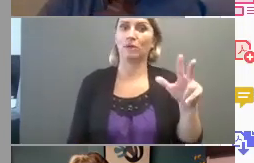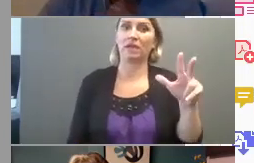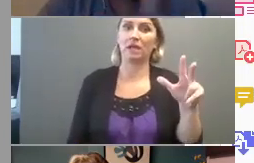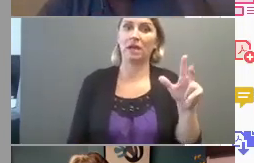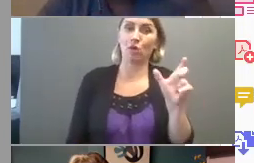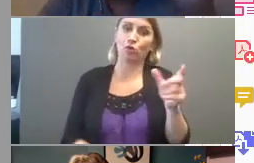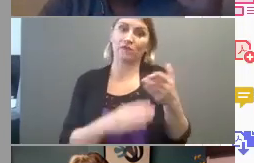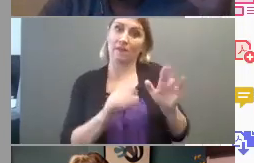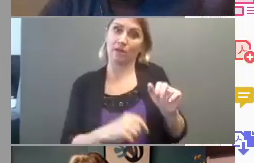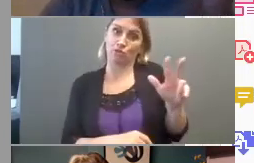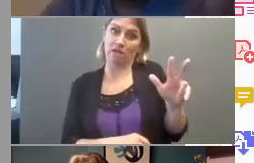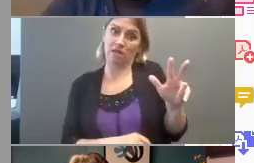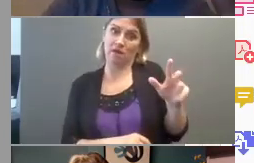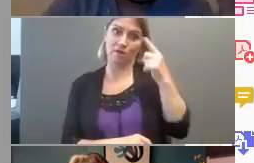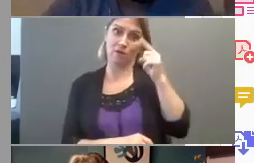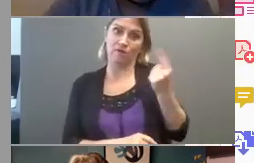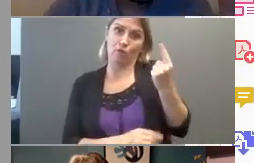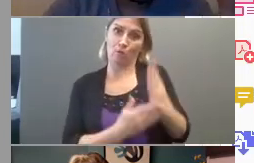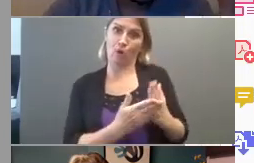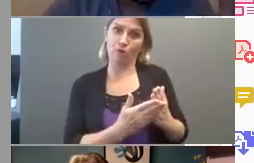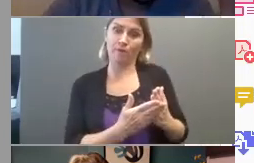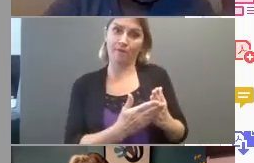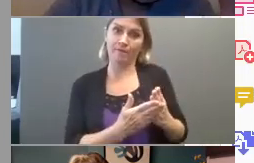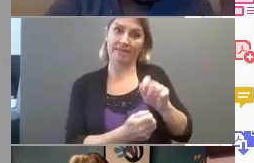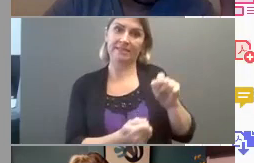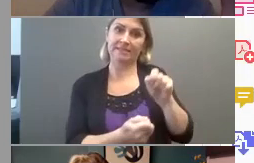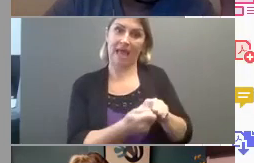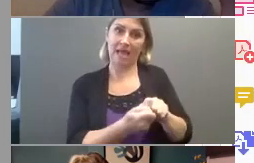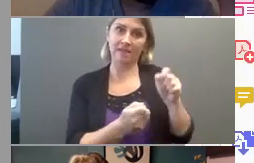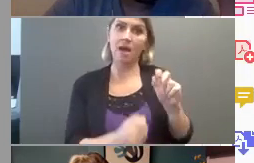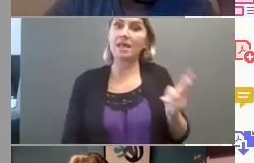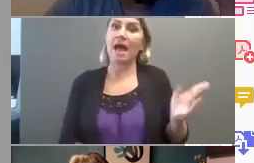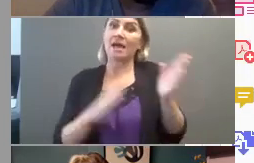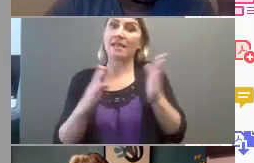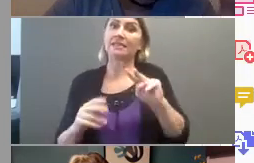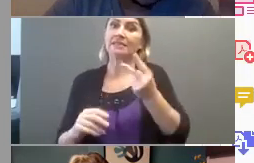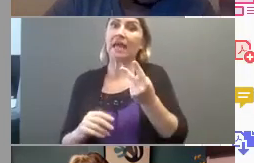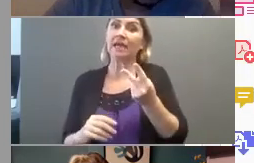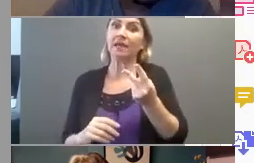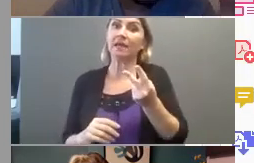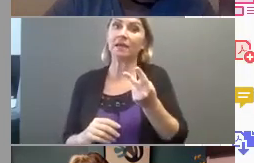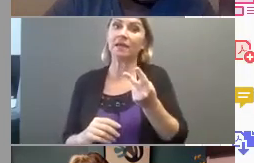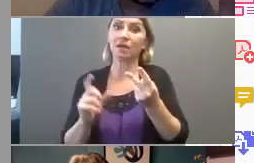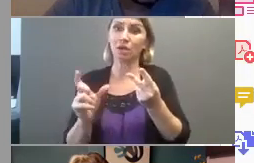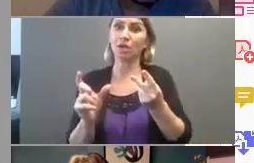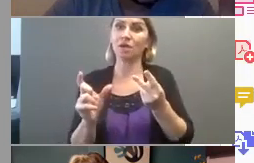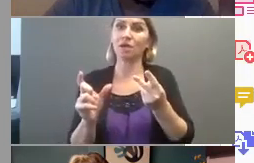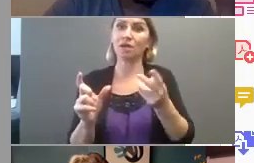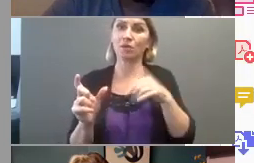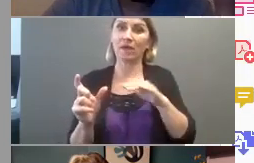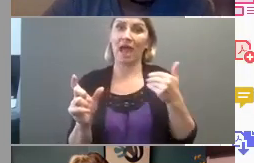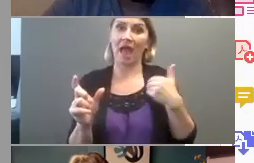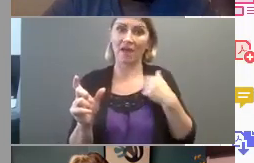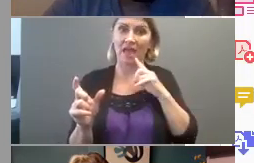divided by 3 for the first part. Exactly. For the second part, we have, as we see from Kavesh's